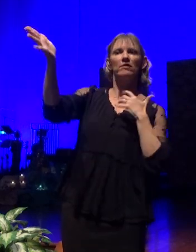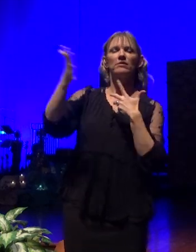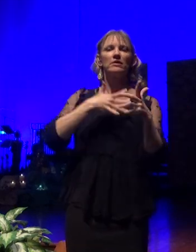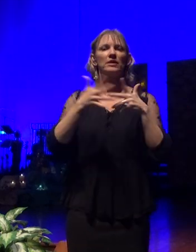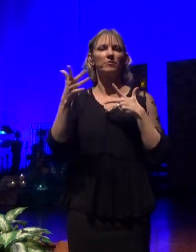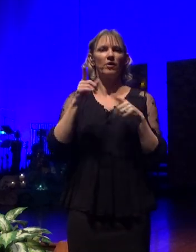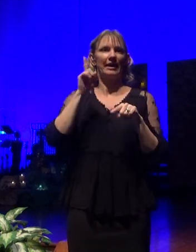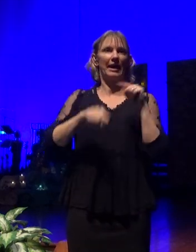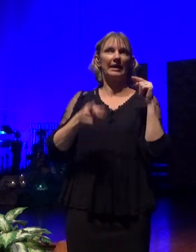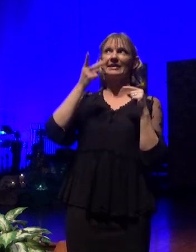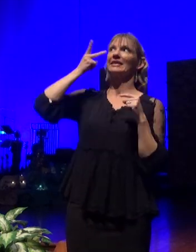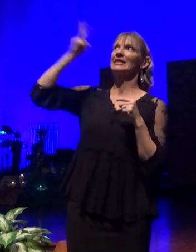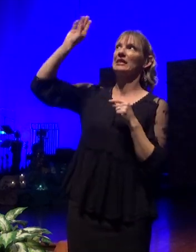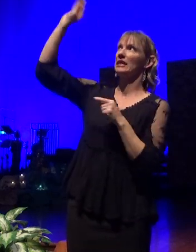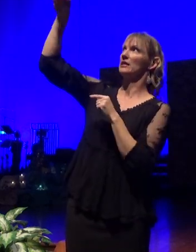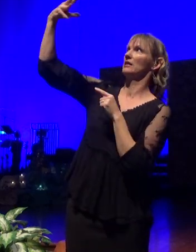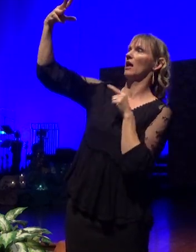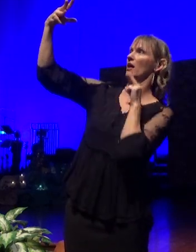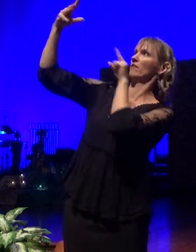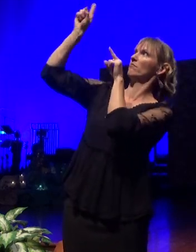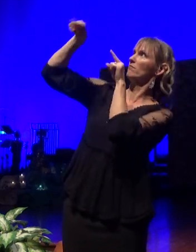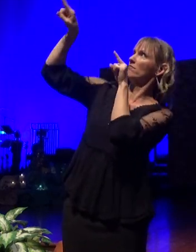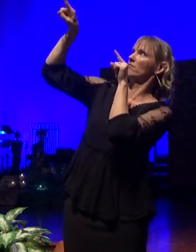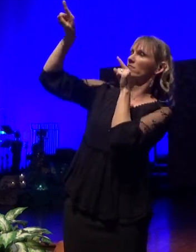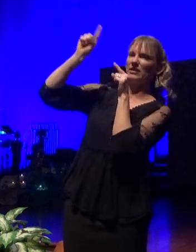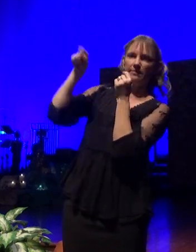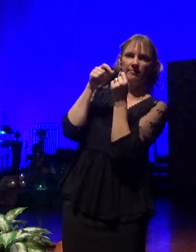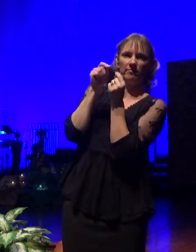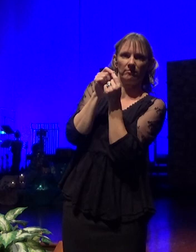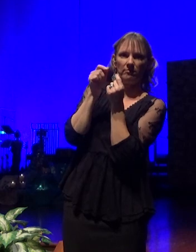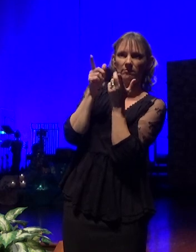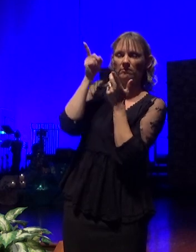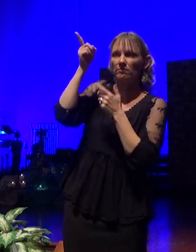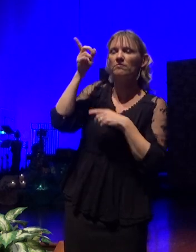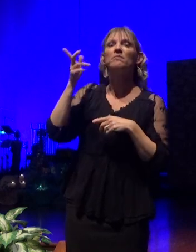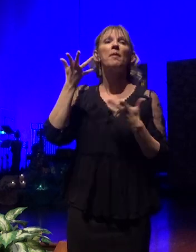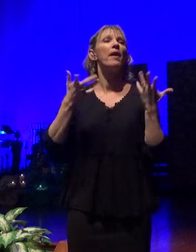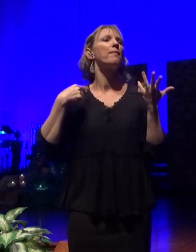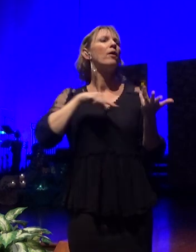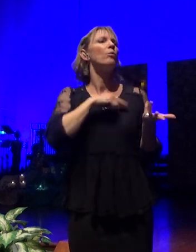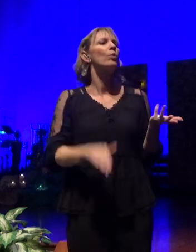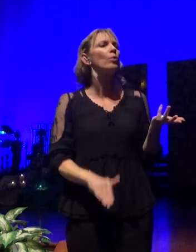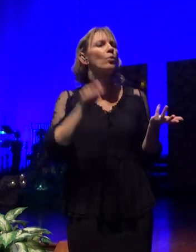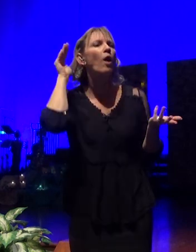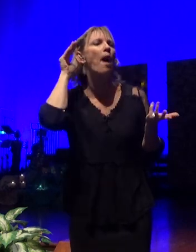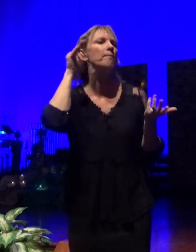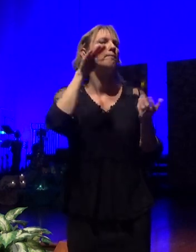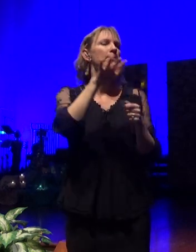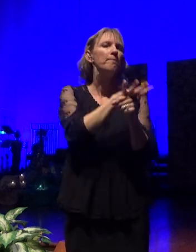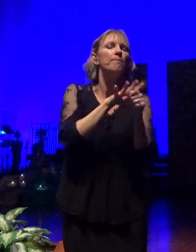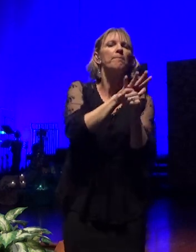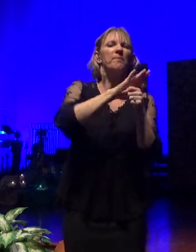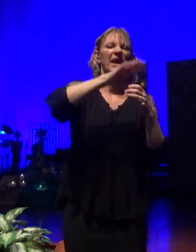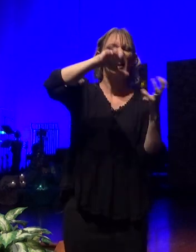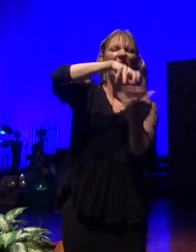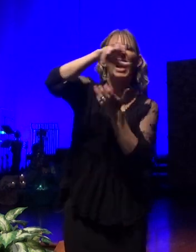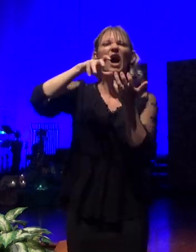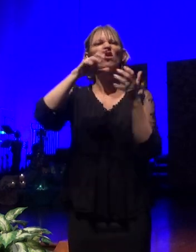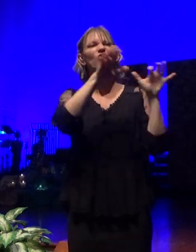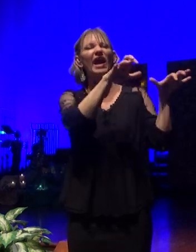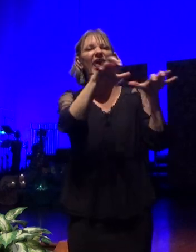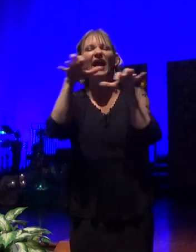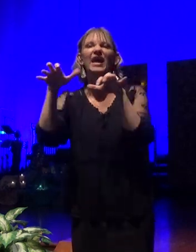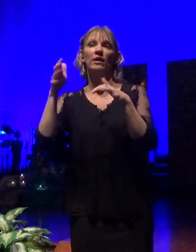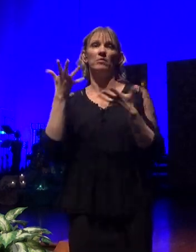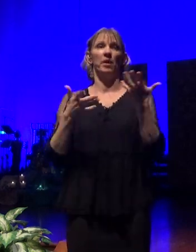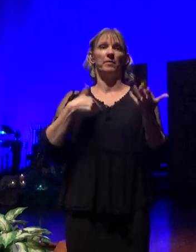sun. Now, you or I might have grown up in a place where it was more cloudy and we didn't see the sun all the time, or it rained a lot. We might